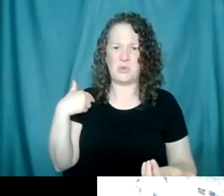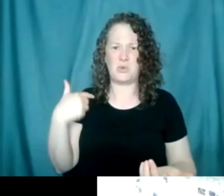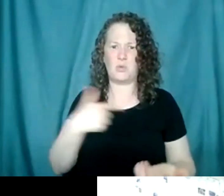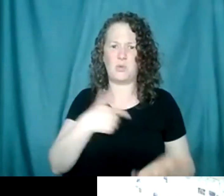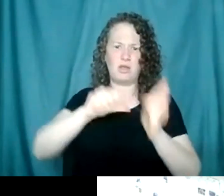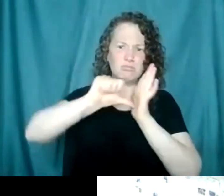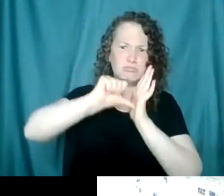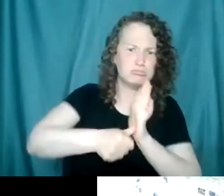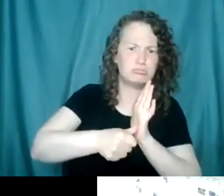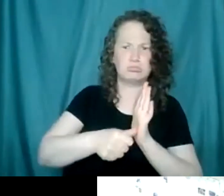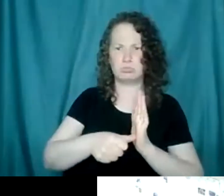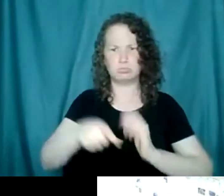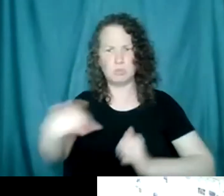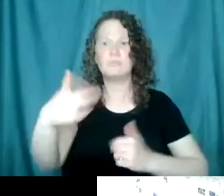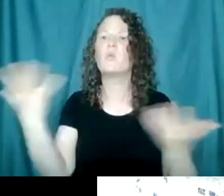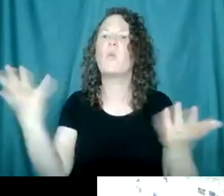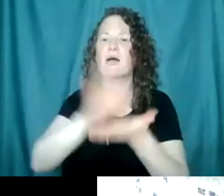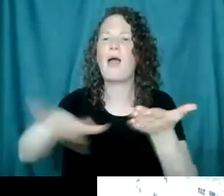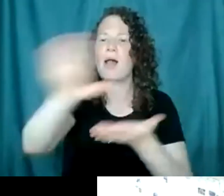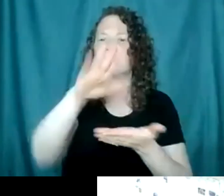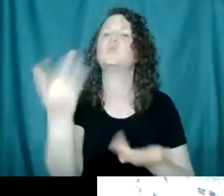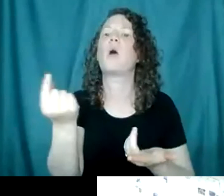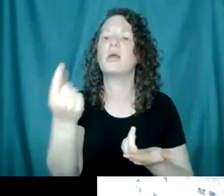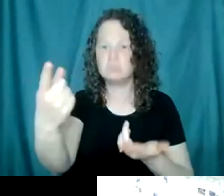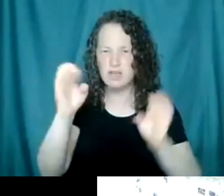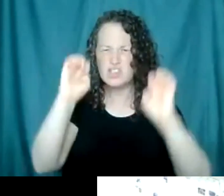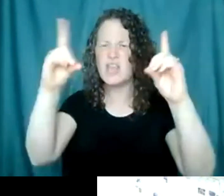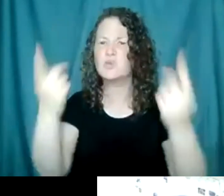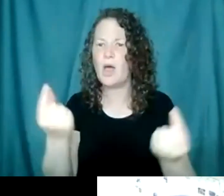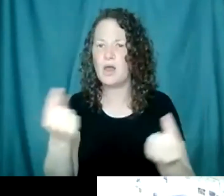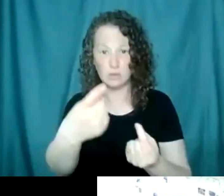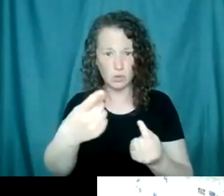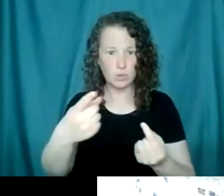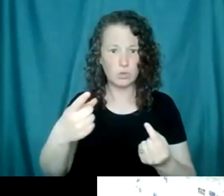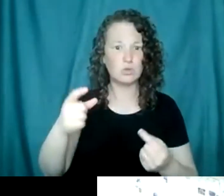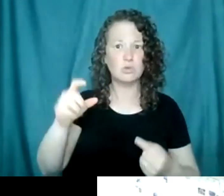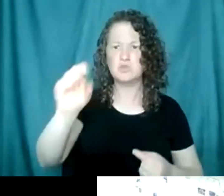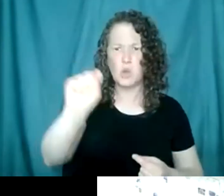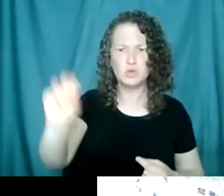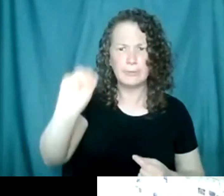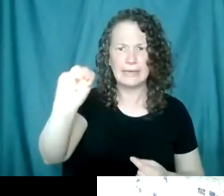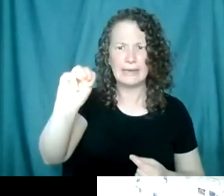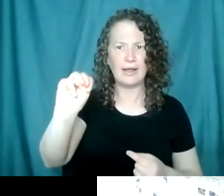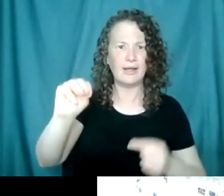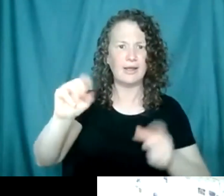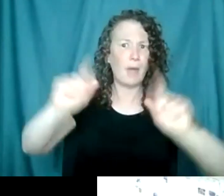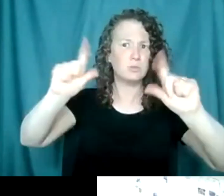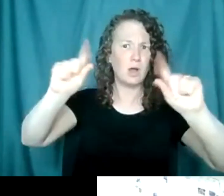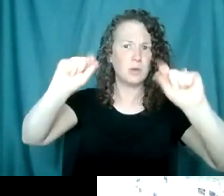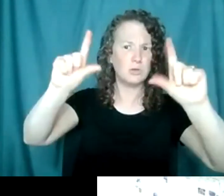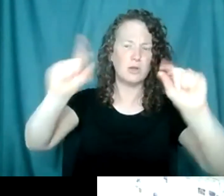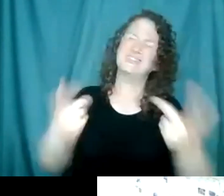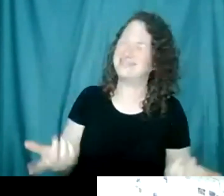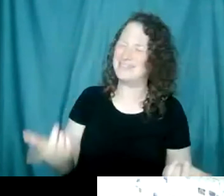on what college did you go to? Are you a social media sensation? Like, we put so much